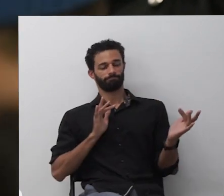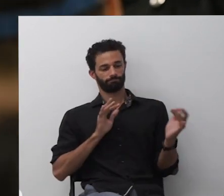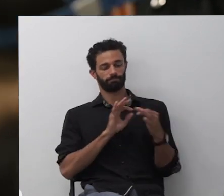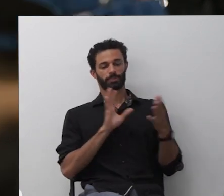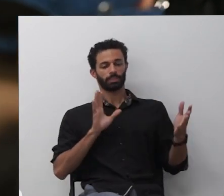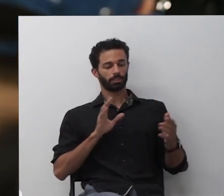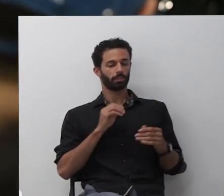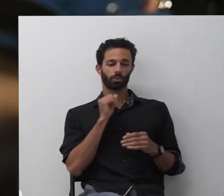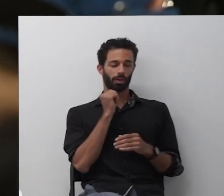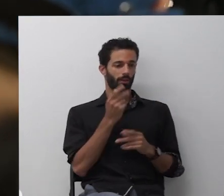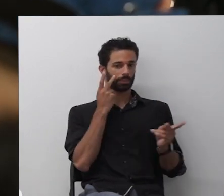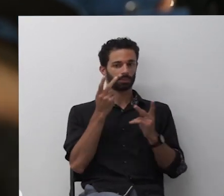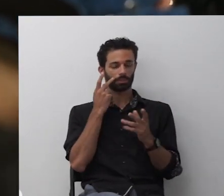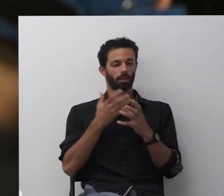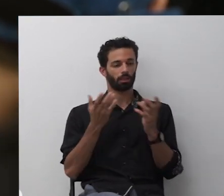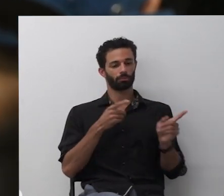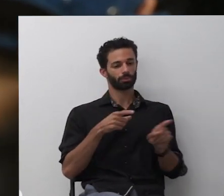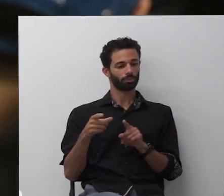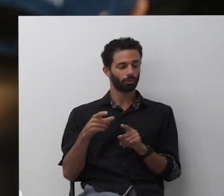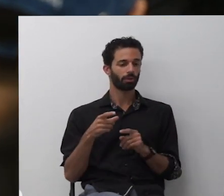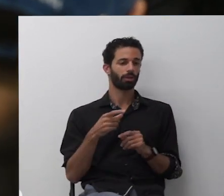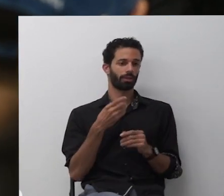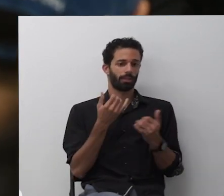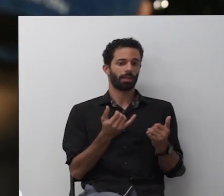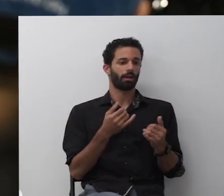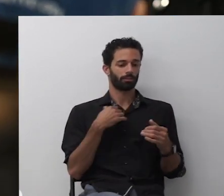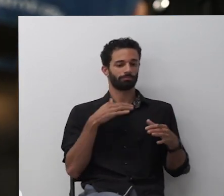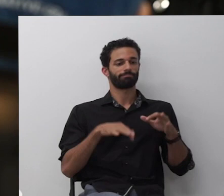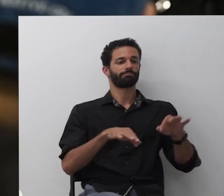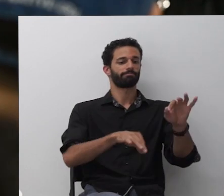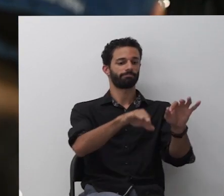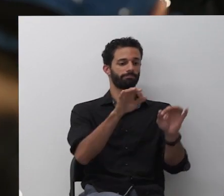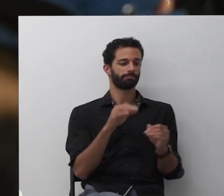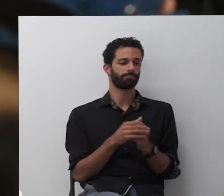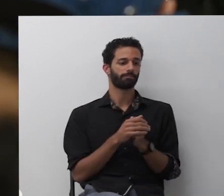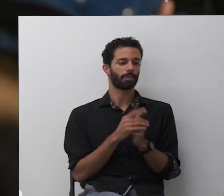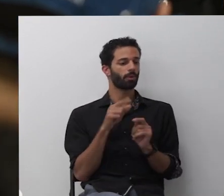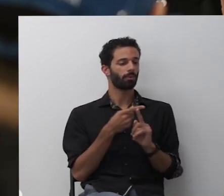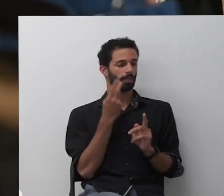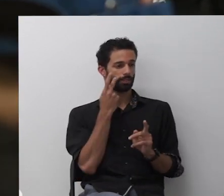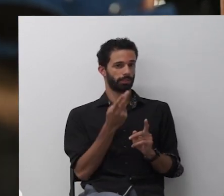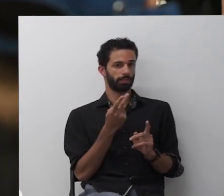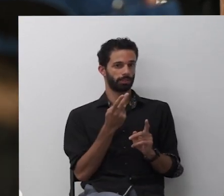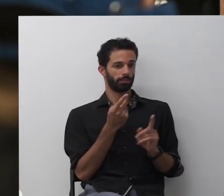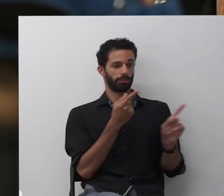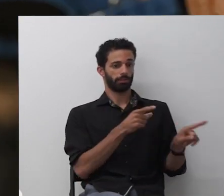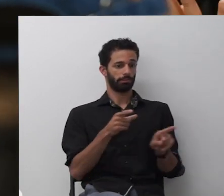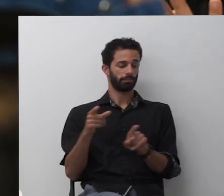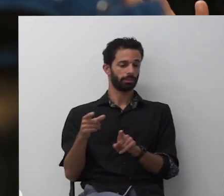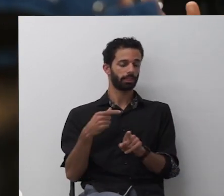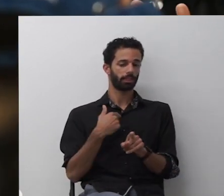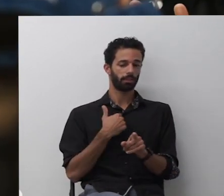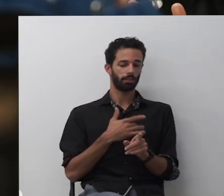last week and just kind of coming back into the real world now. But it's like, when I see these things happening, it's kind of like,